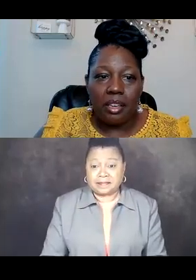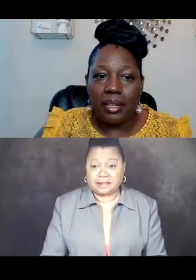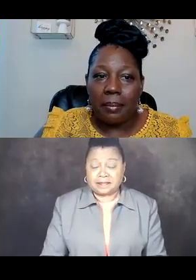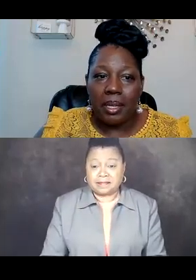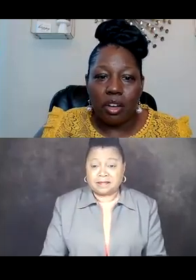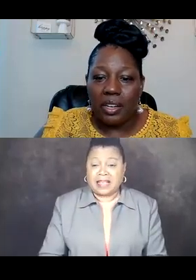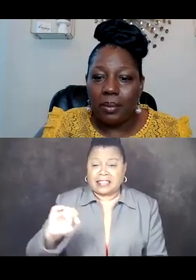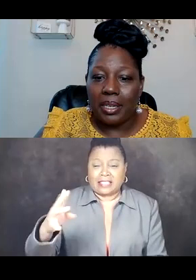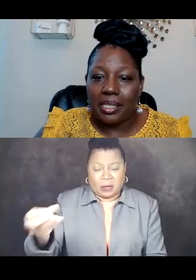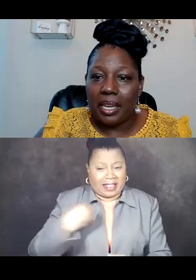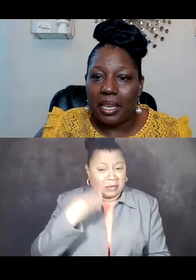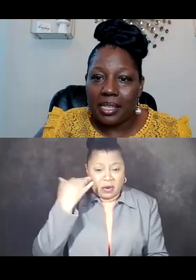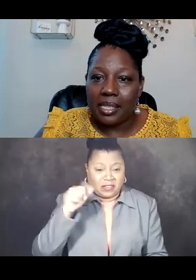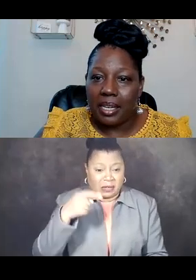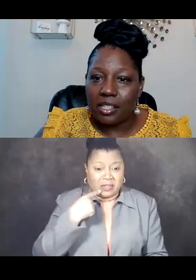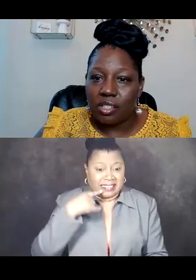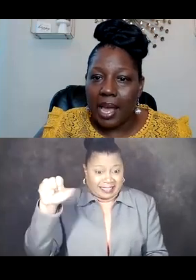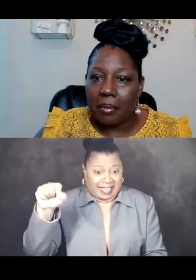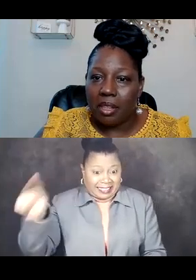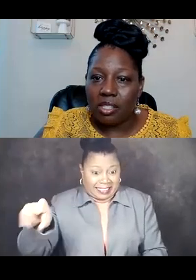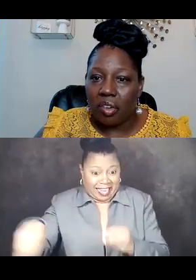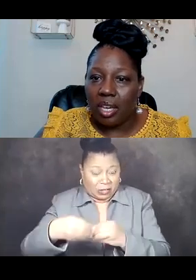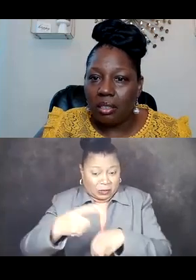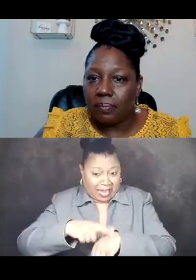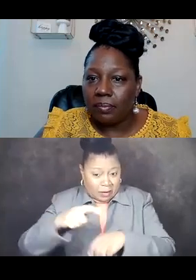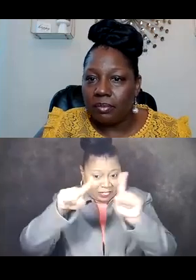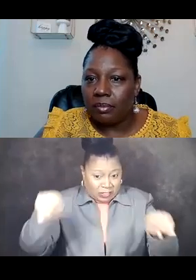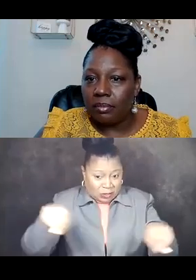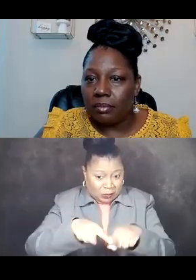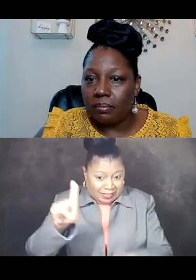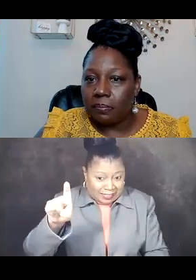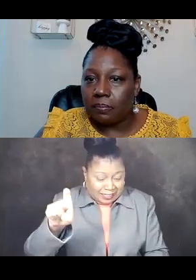Sarah, can you let me know if anyone is saying yes, they need extra time on this screen?